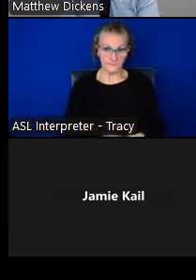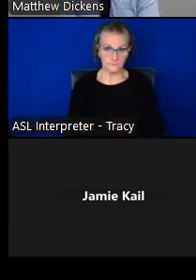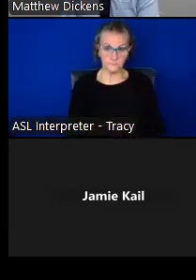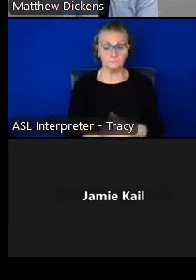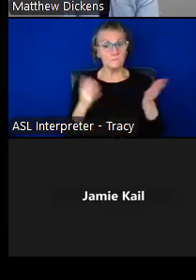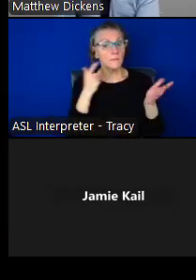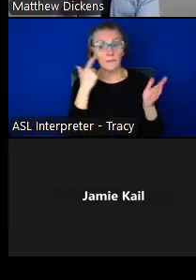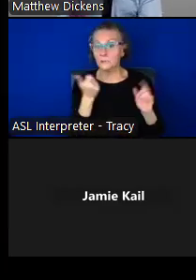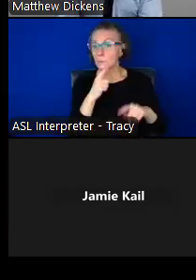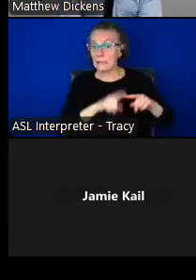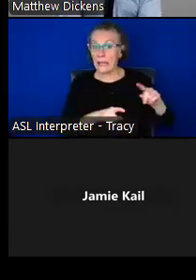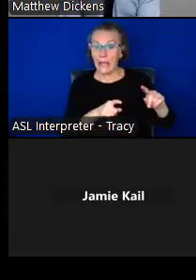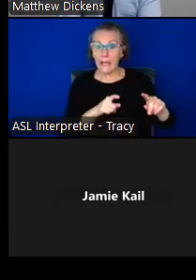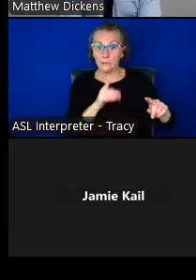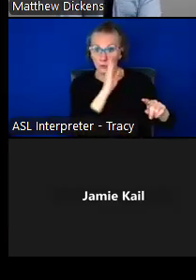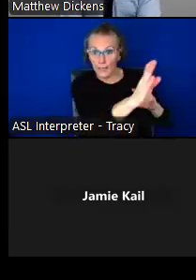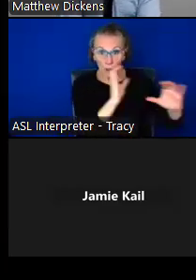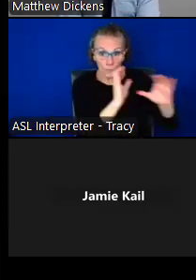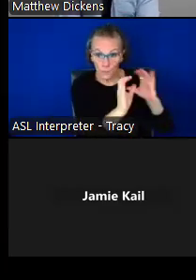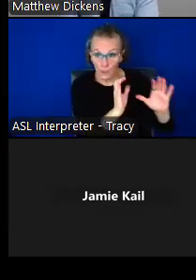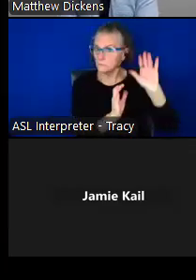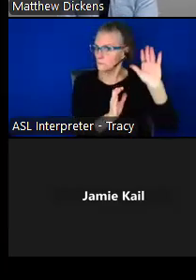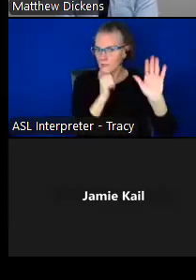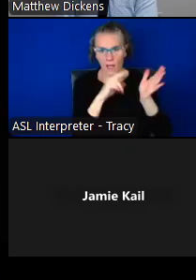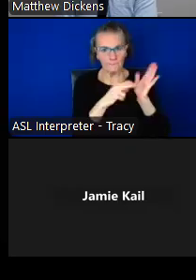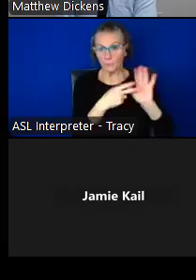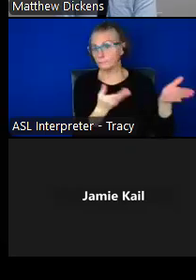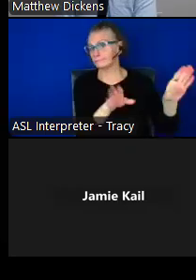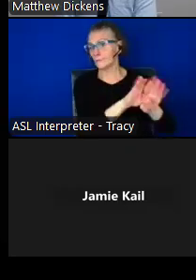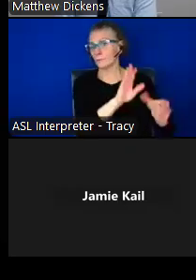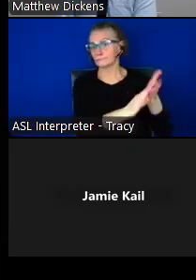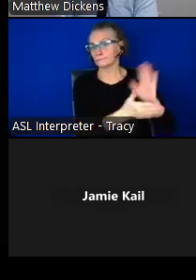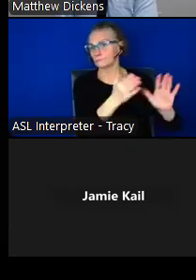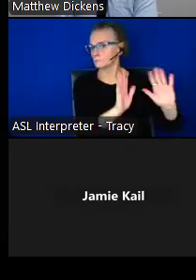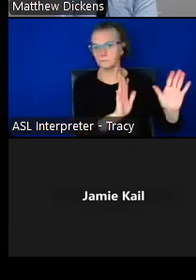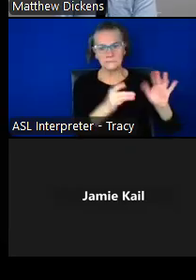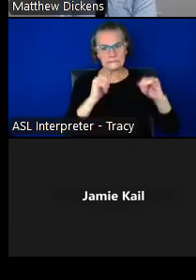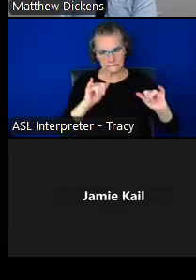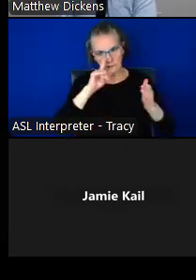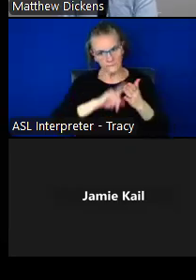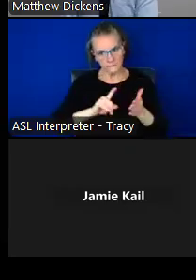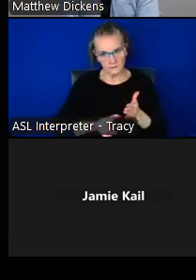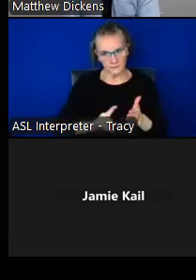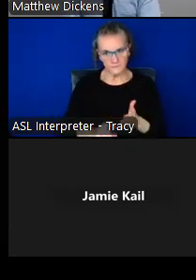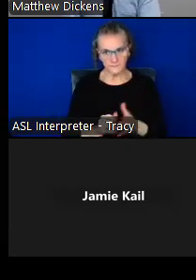So just because we can't communicate with an individual doesn't mean we just close the case. We still continue our